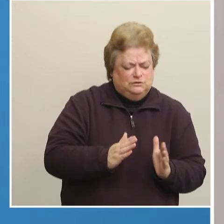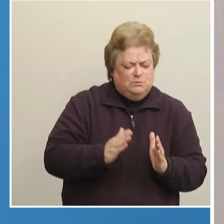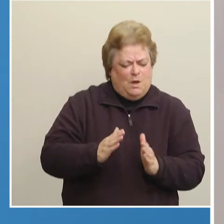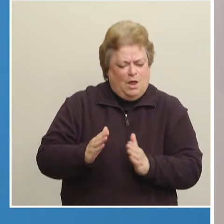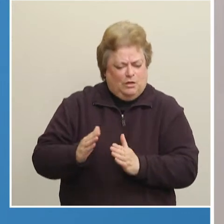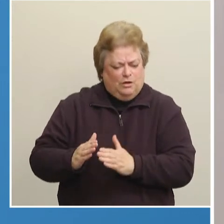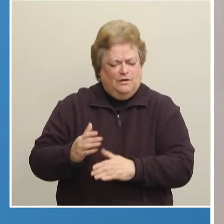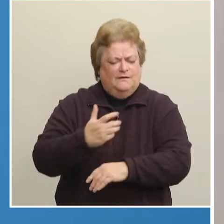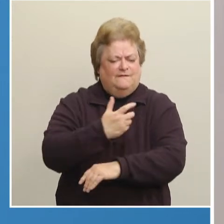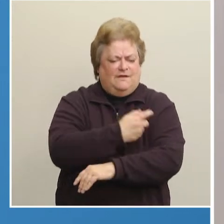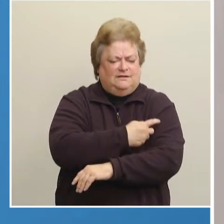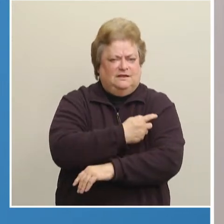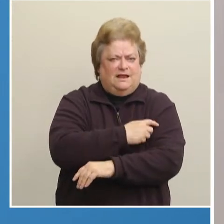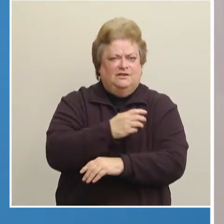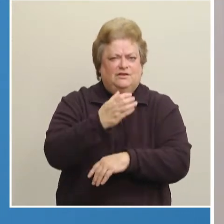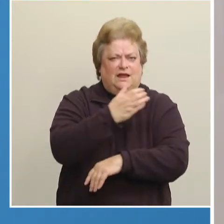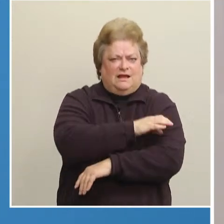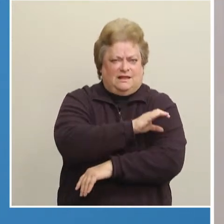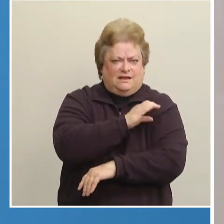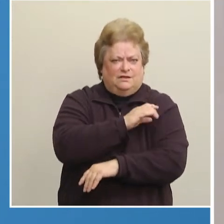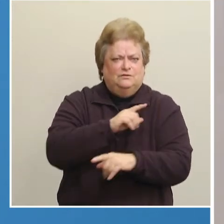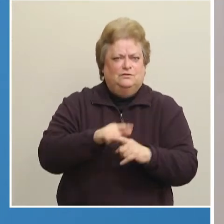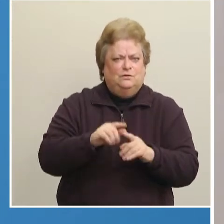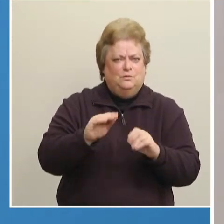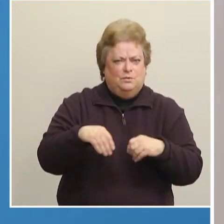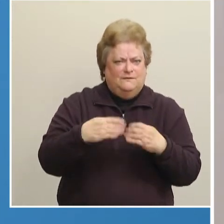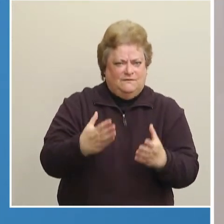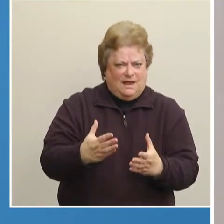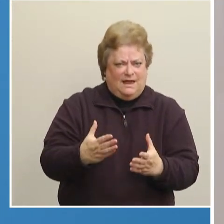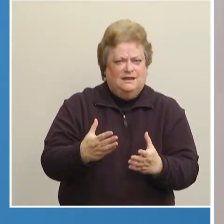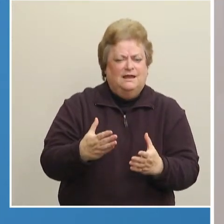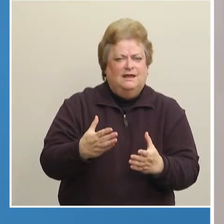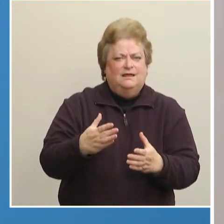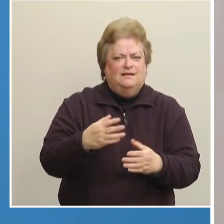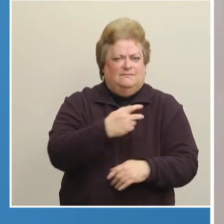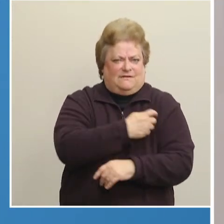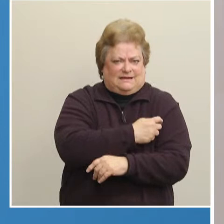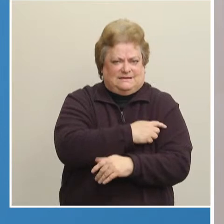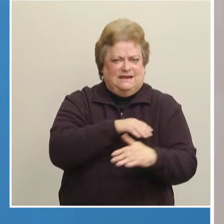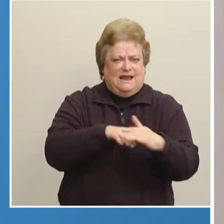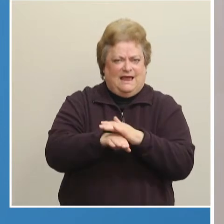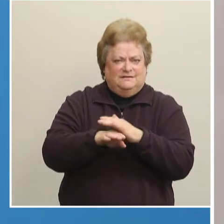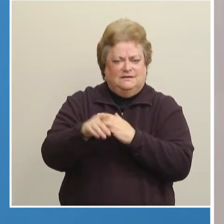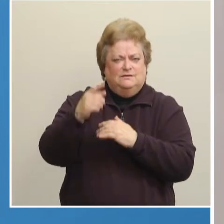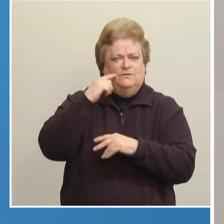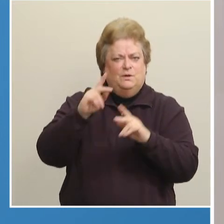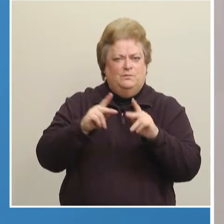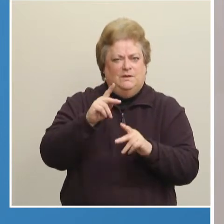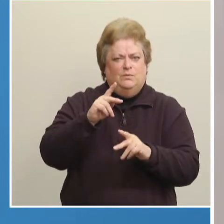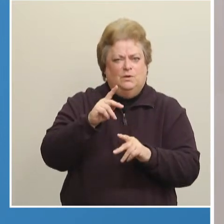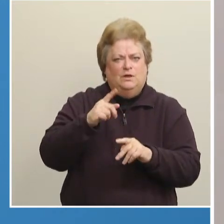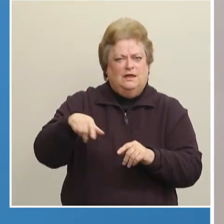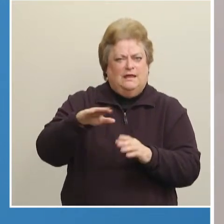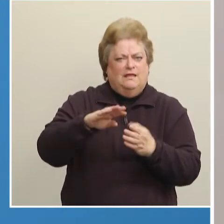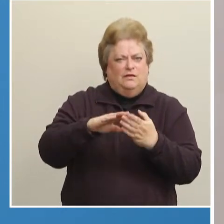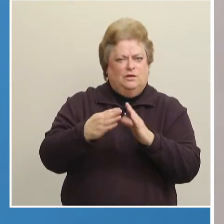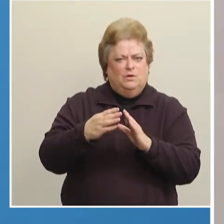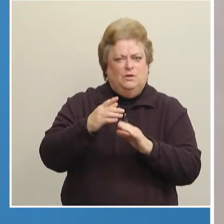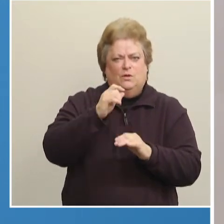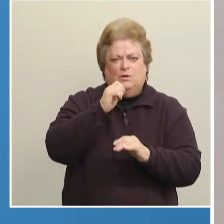scale vaccination clinics to help provide vaccine access for members of our community who've